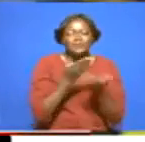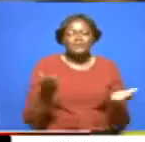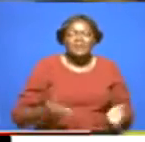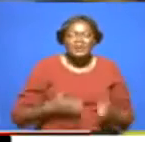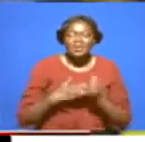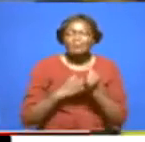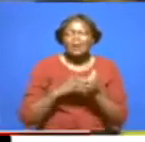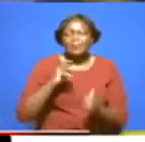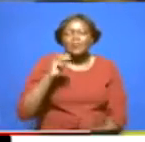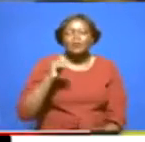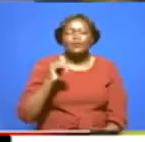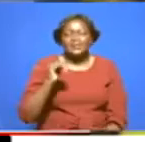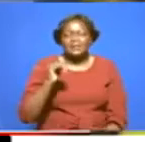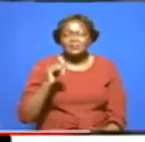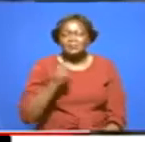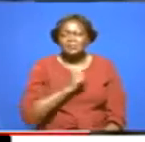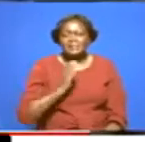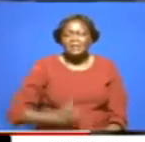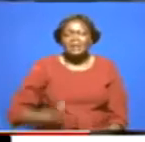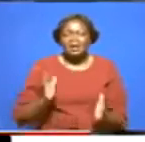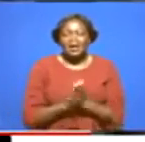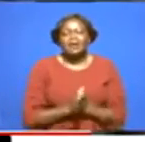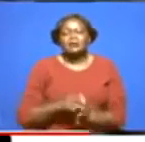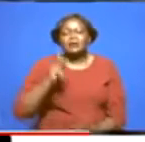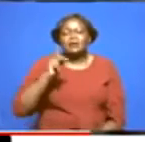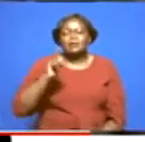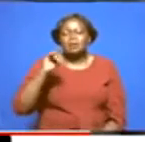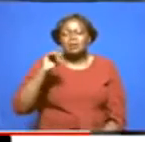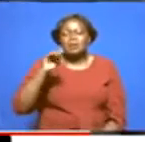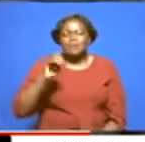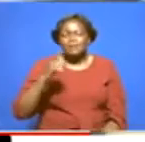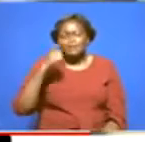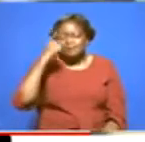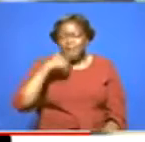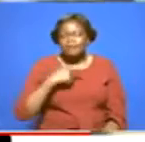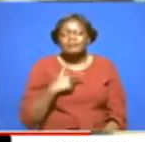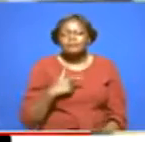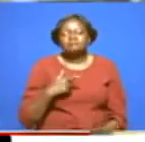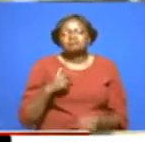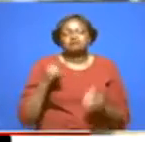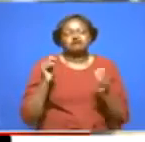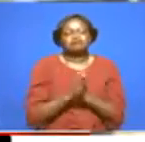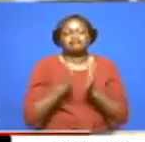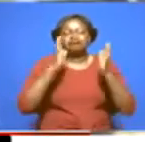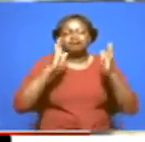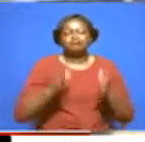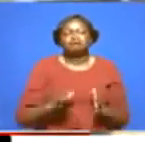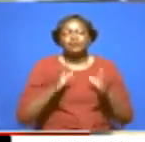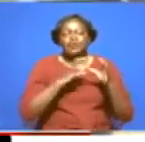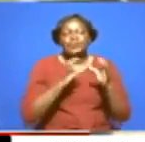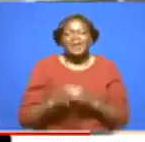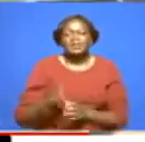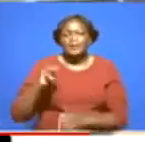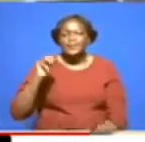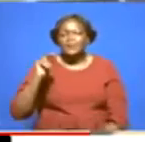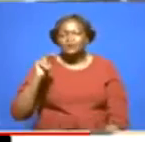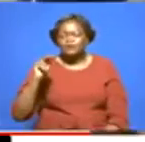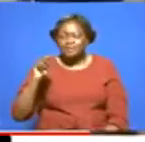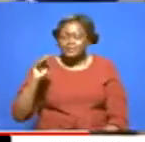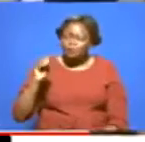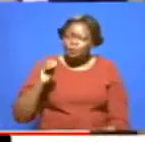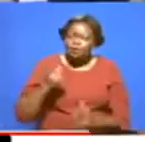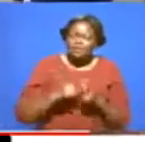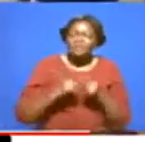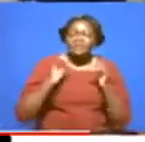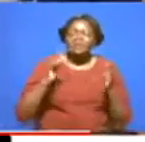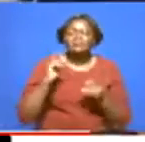Mutula Kilonzo Jr. and presidential hopeful Reuben Kigame, lauded the party's manifesto, even as they urge Kenyans to make the